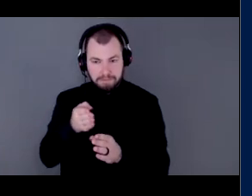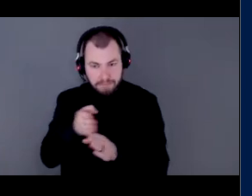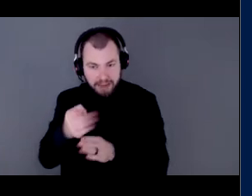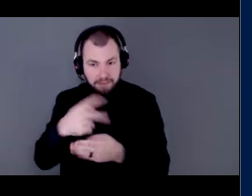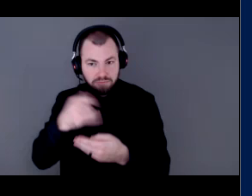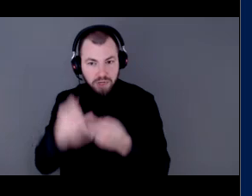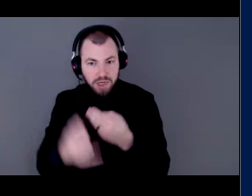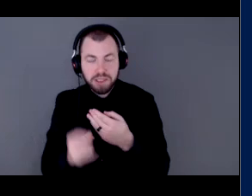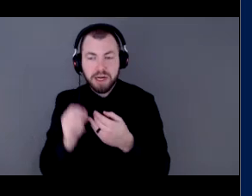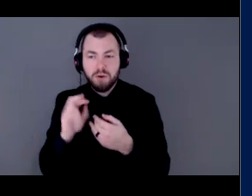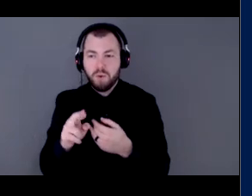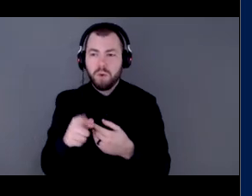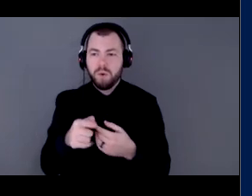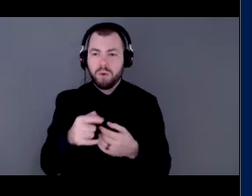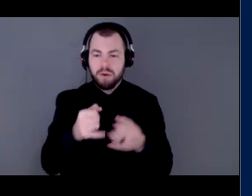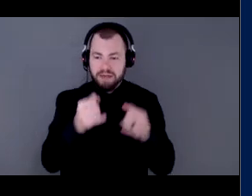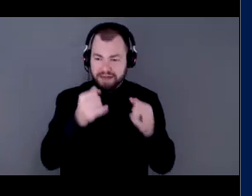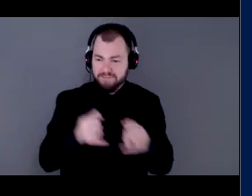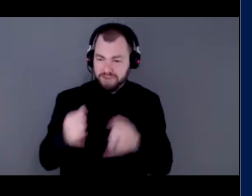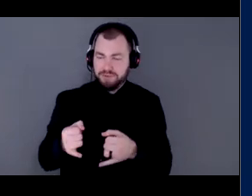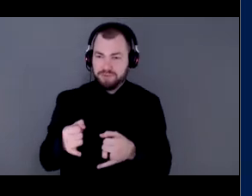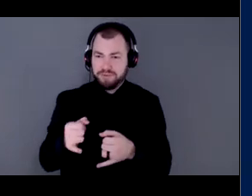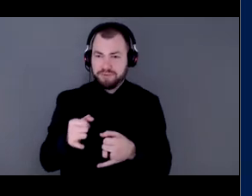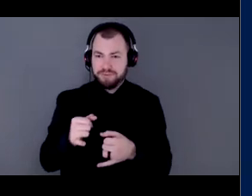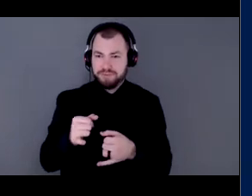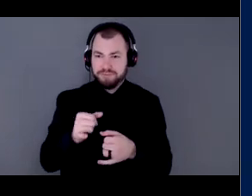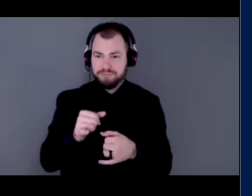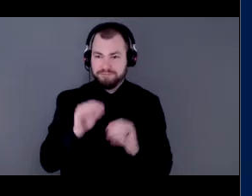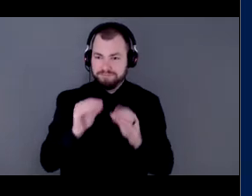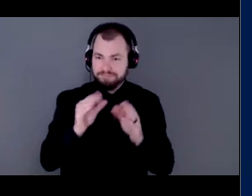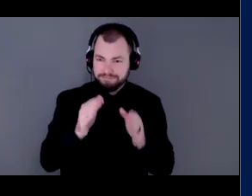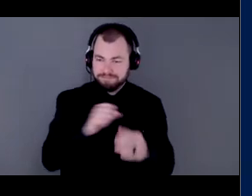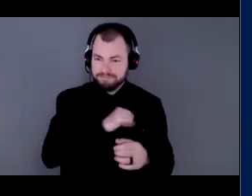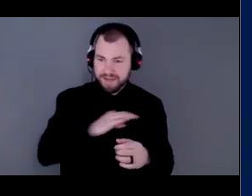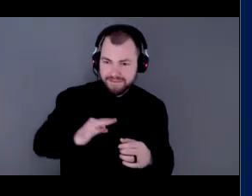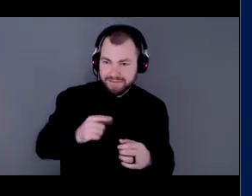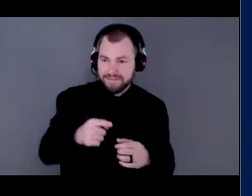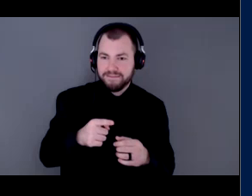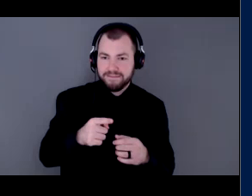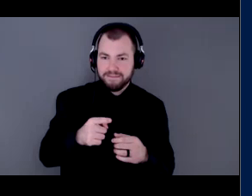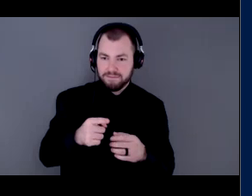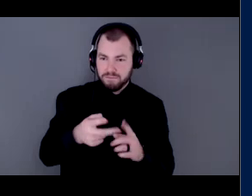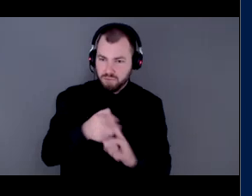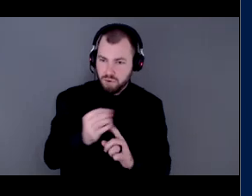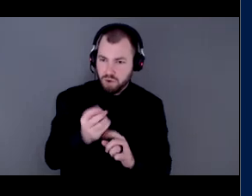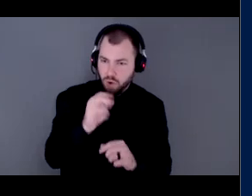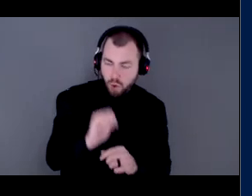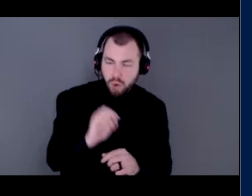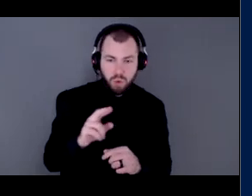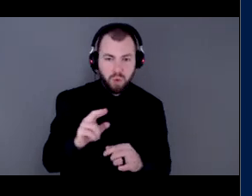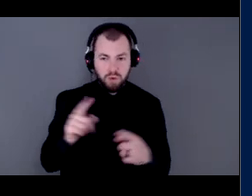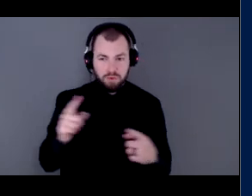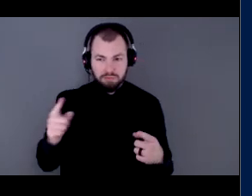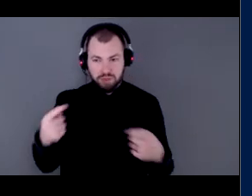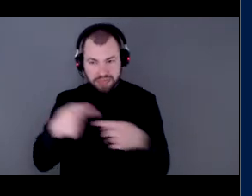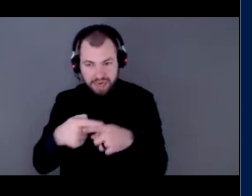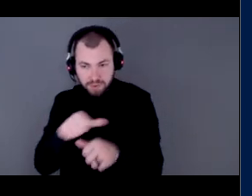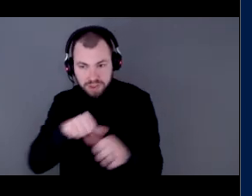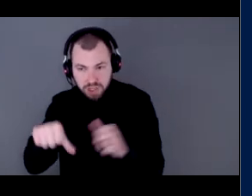individual faculty members recruited their own, or and whether they intersect with one another or have met one another, or what that